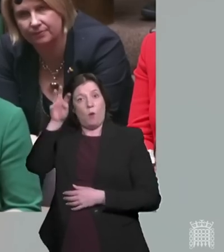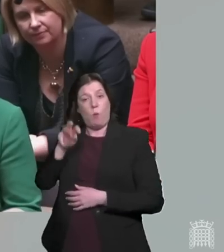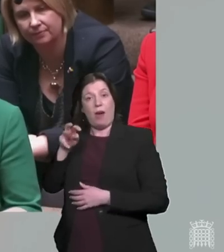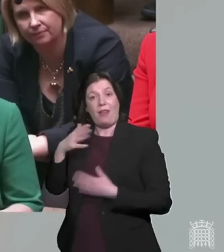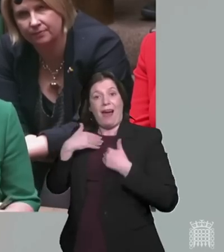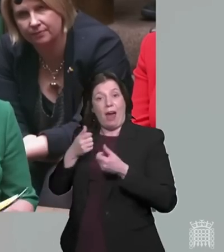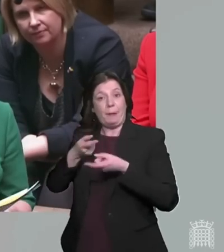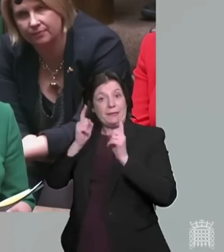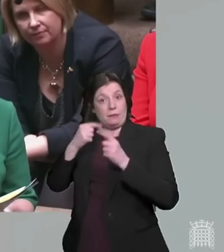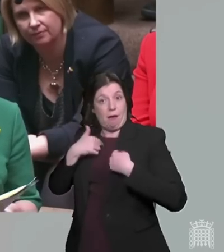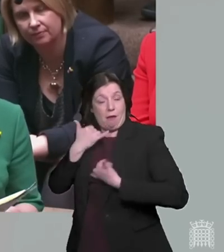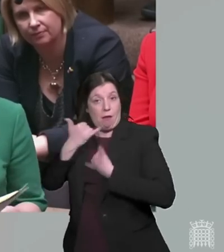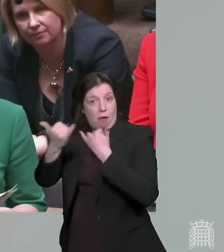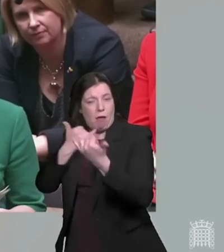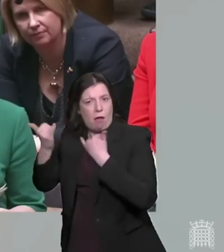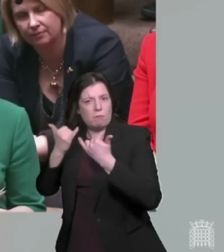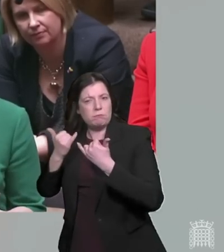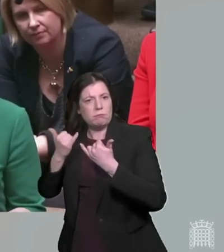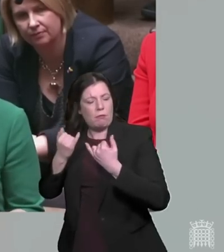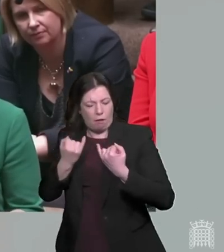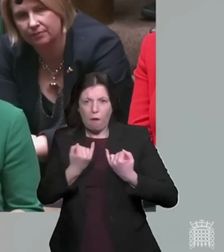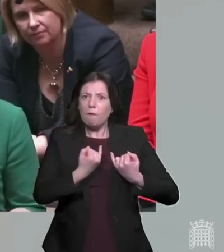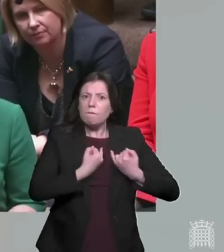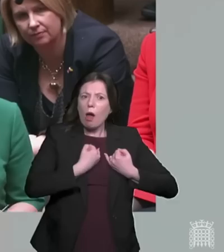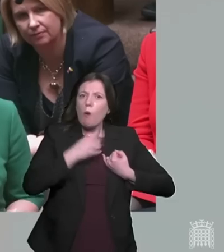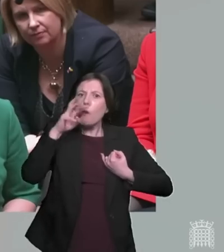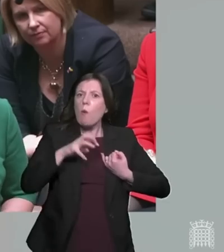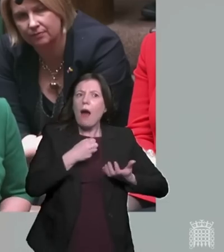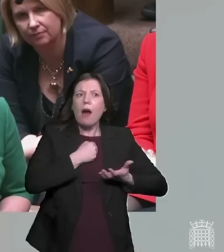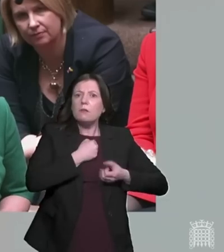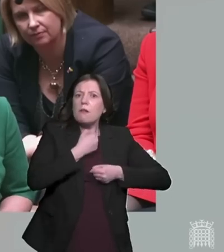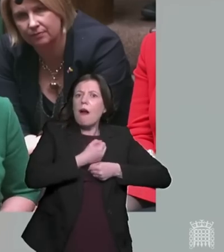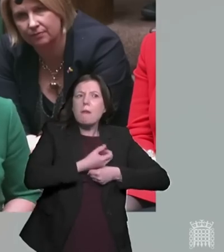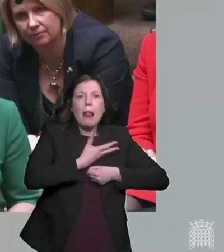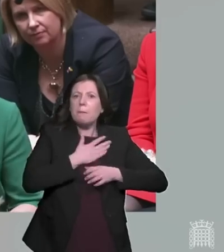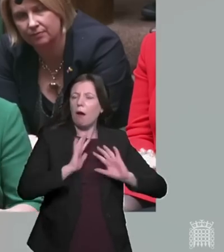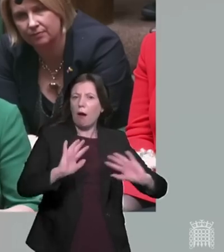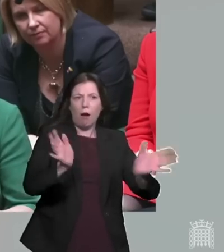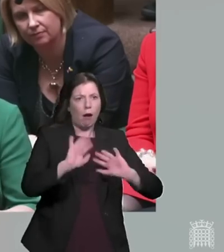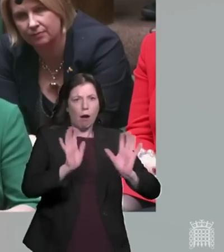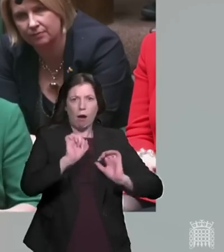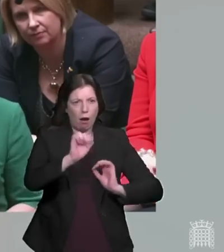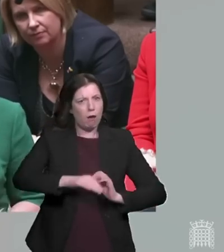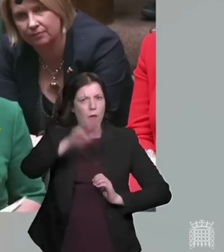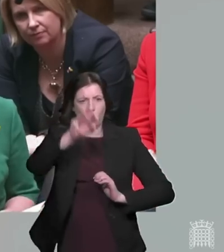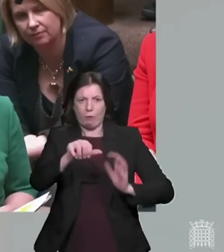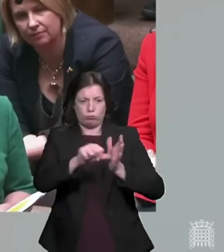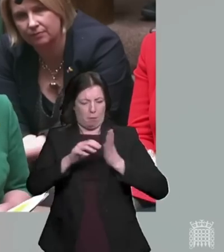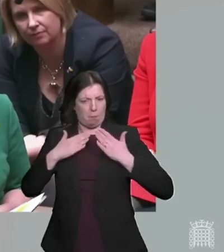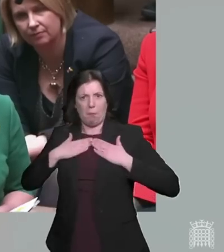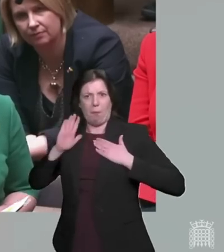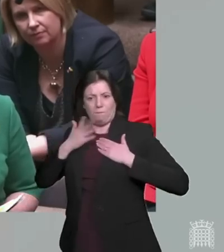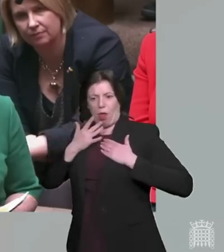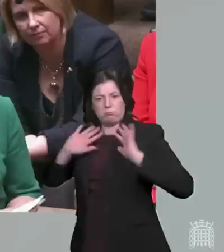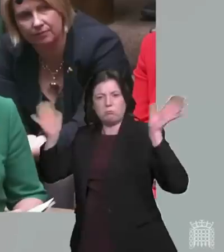Minister told me that it wasn't Welsh Labour government's fault that healthcare has collapsed in North Wales. Now, given